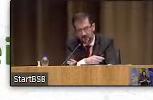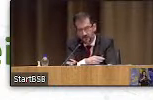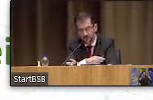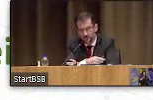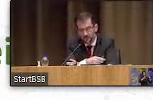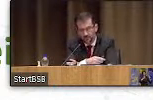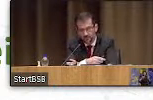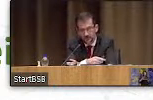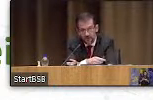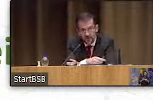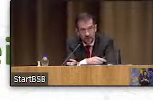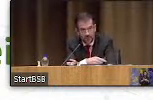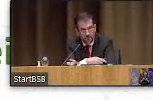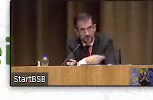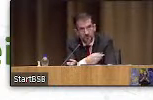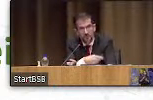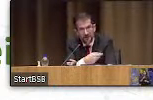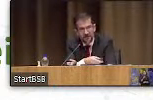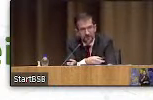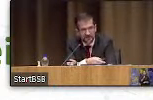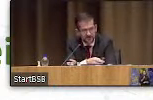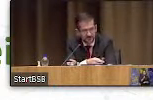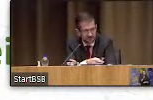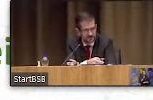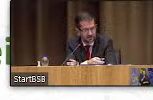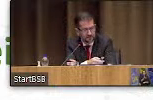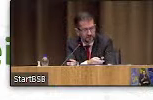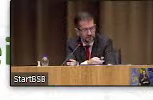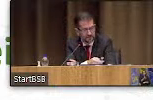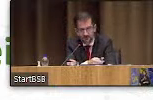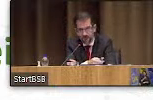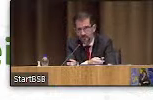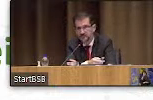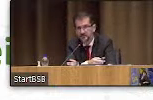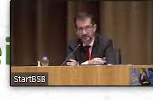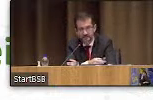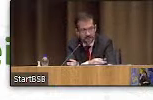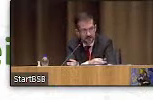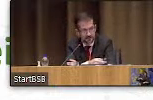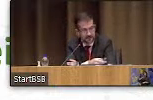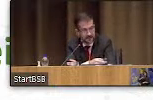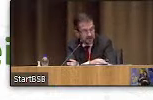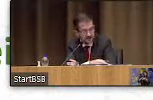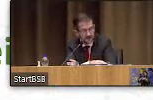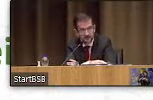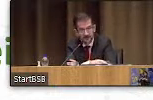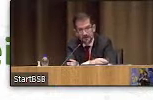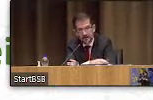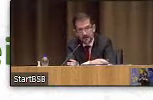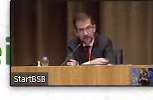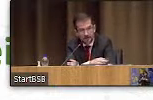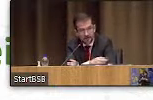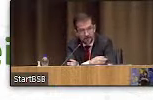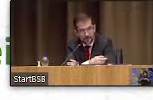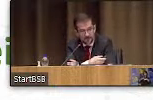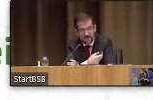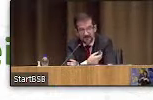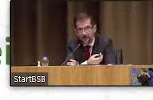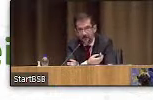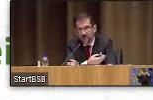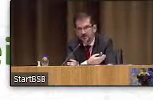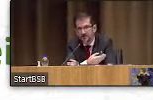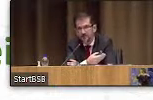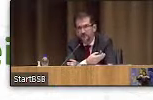have a different context about that, and we could follow up the patients, especially with neurological and psychiatric